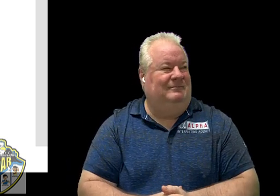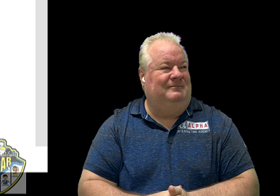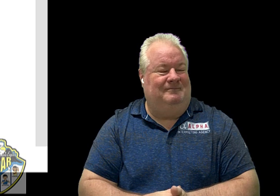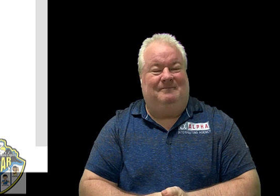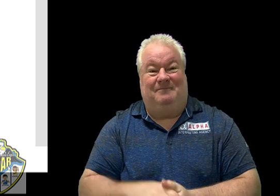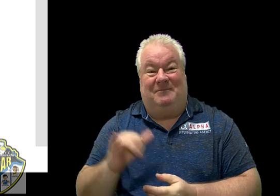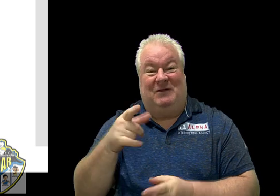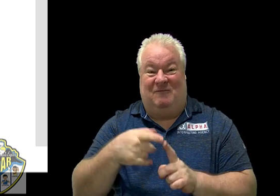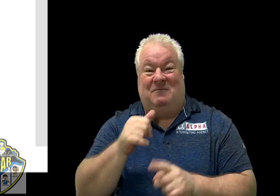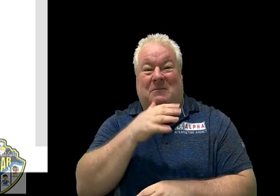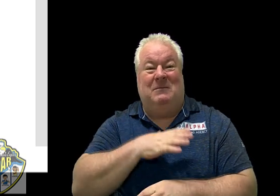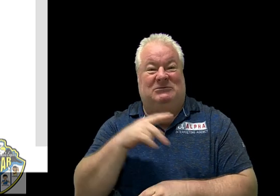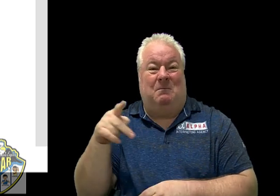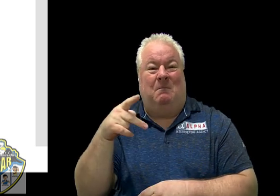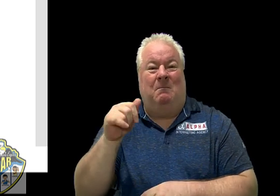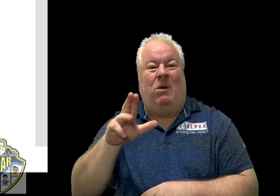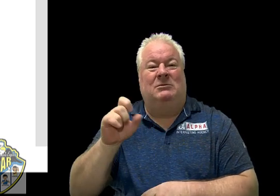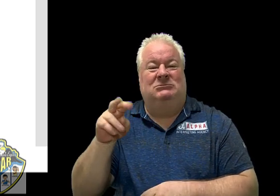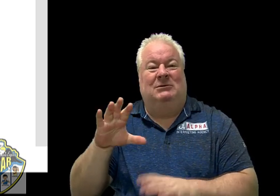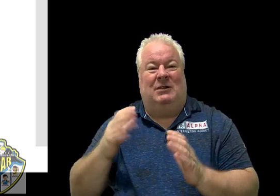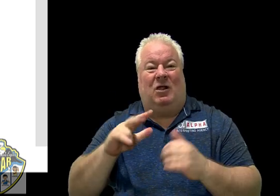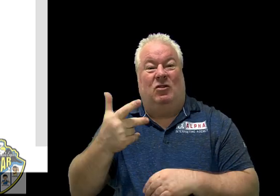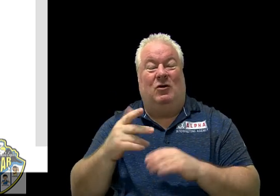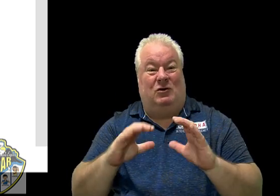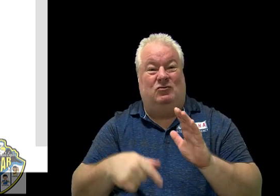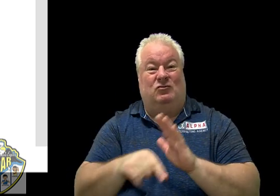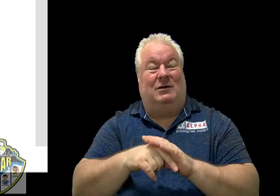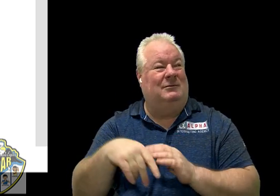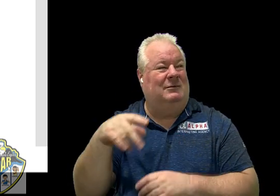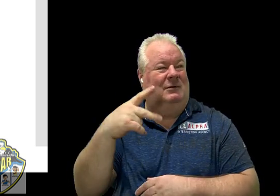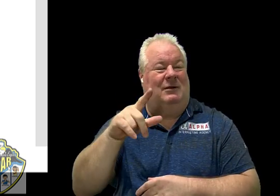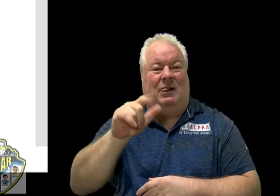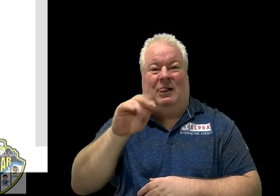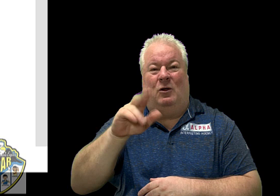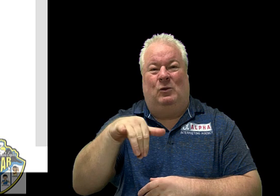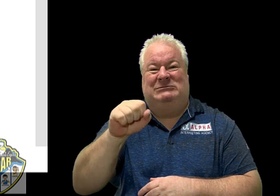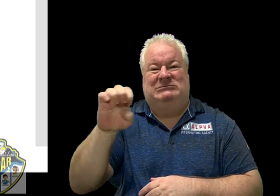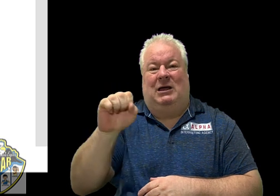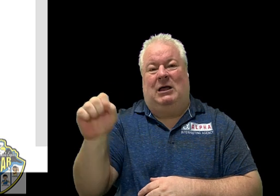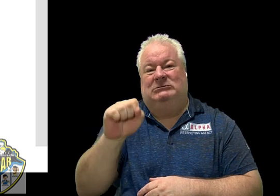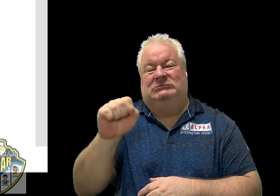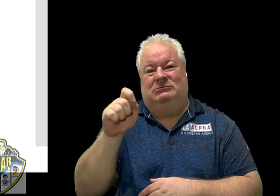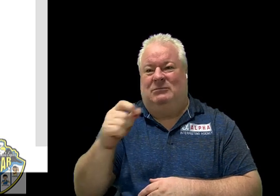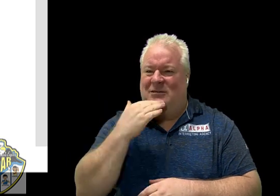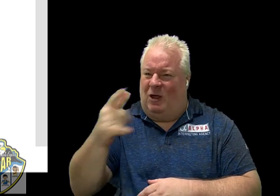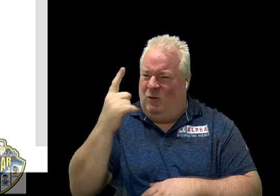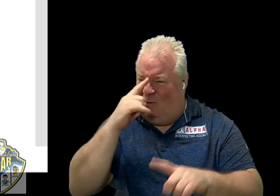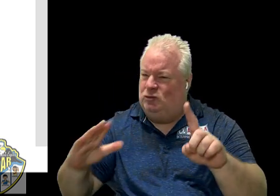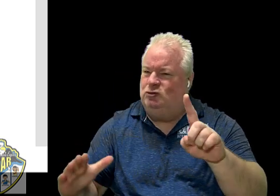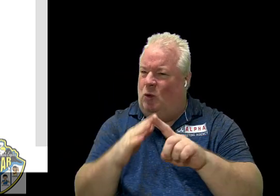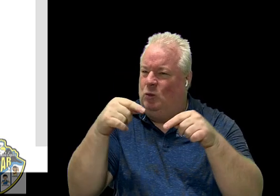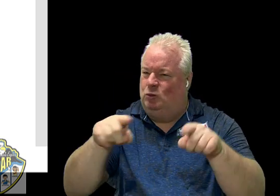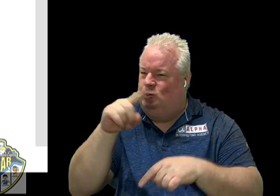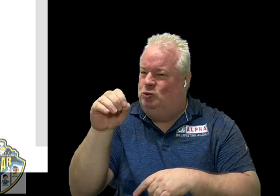Also from Mrs. Paulson's class, third grade, Clarice S. Thank you, Clarice, for soaring on